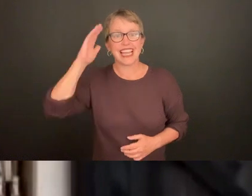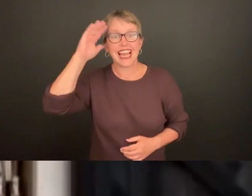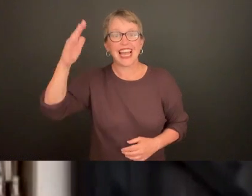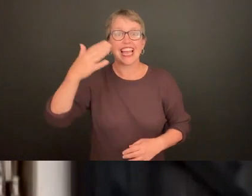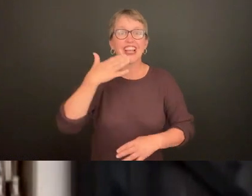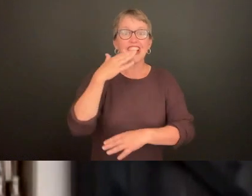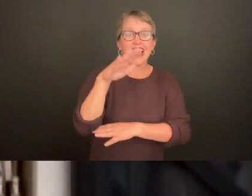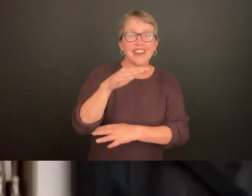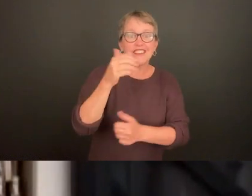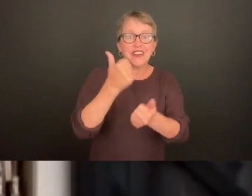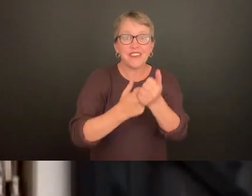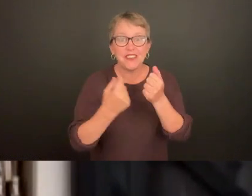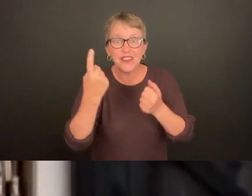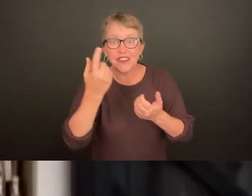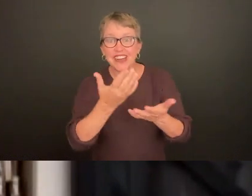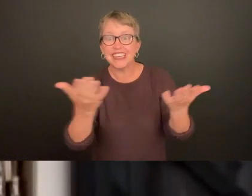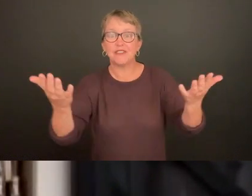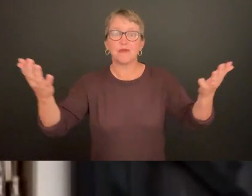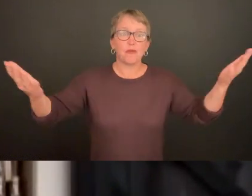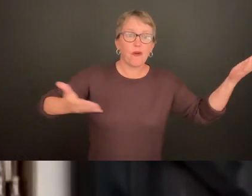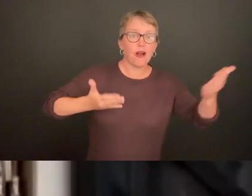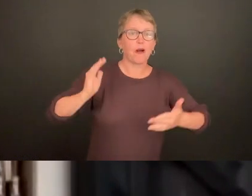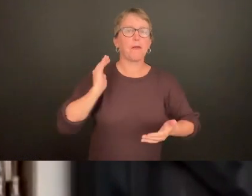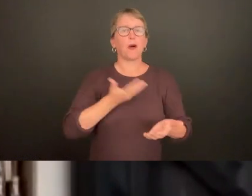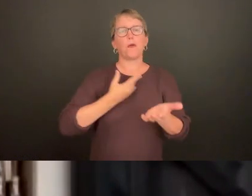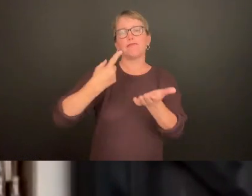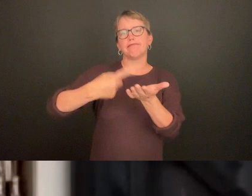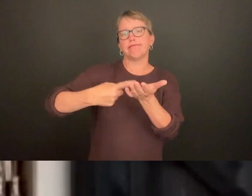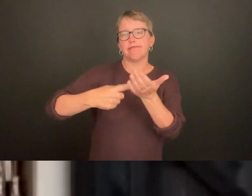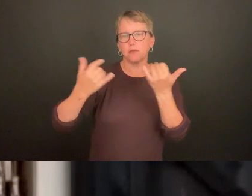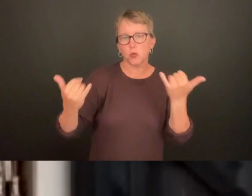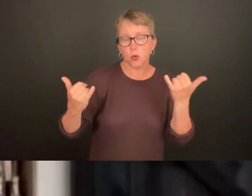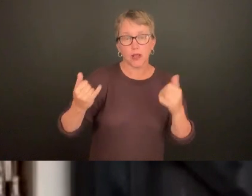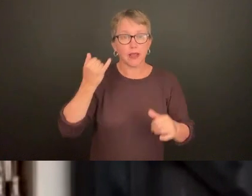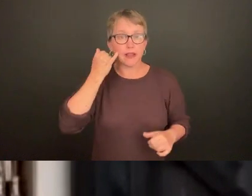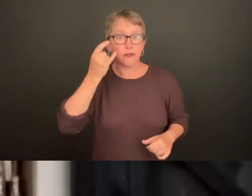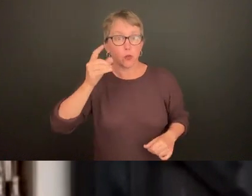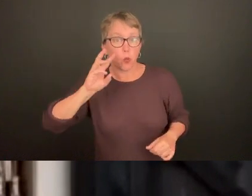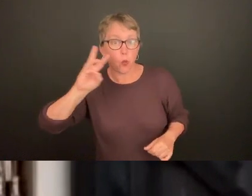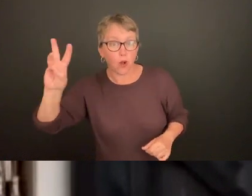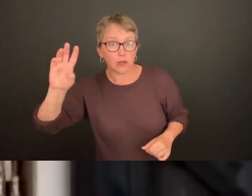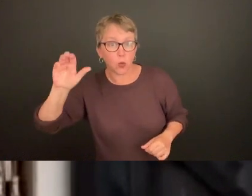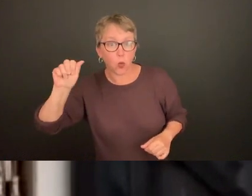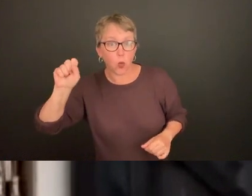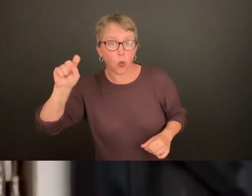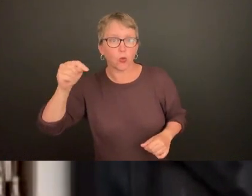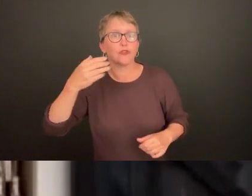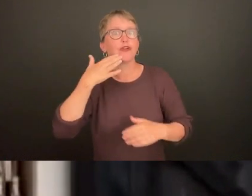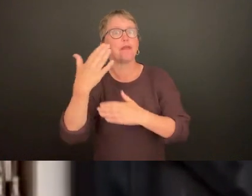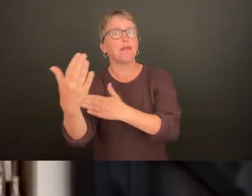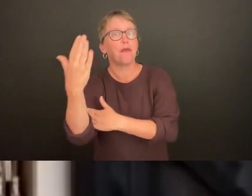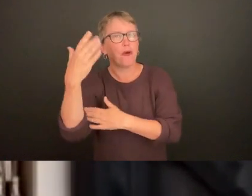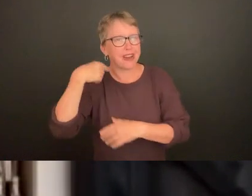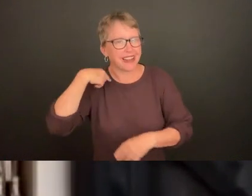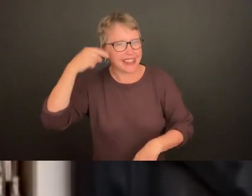Good afternoon, everyone. Welcome to our talk today. Good morning if you're out in the